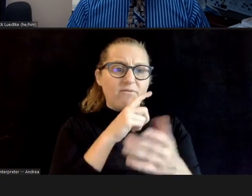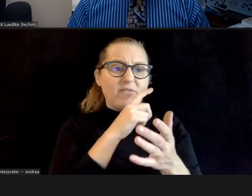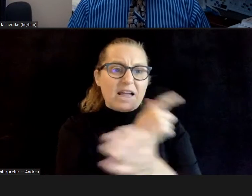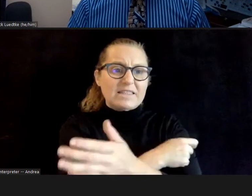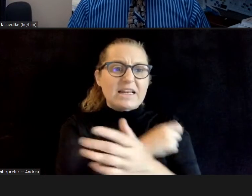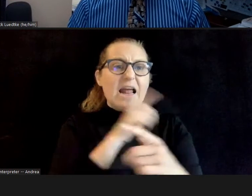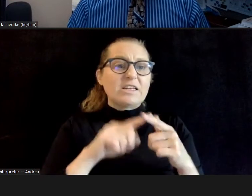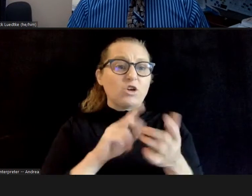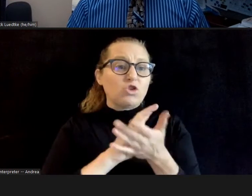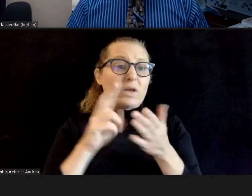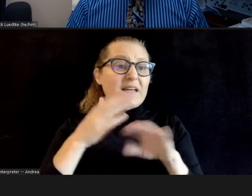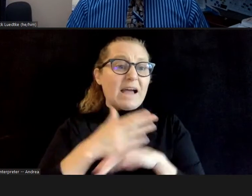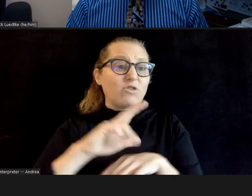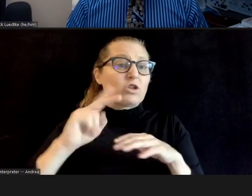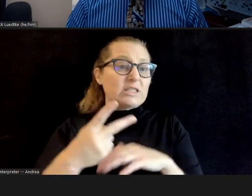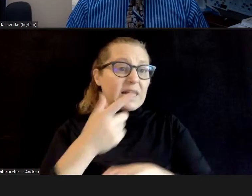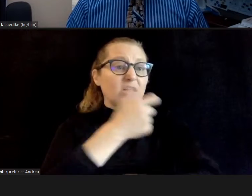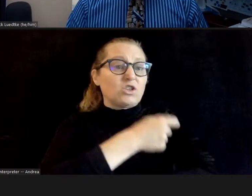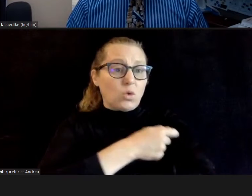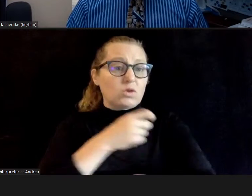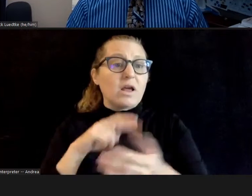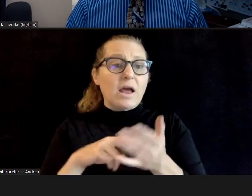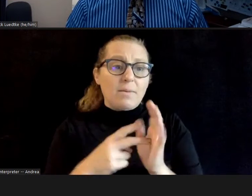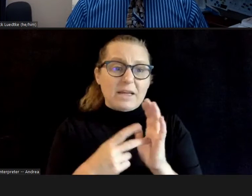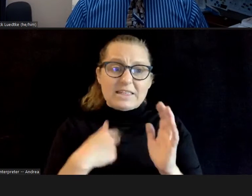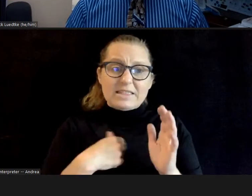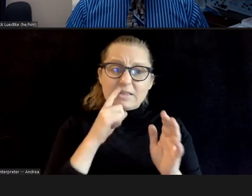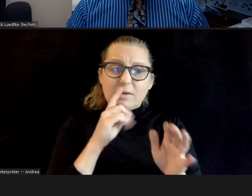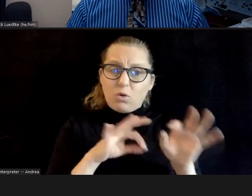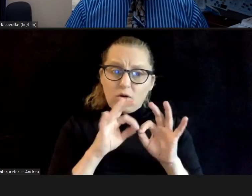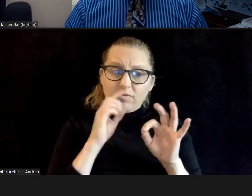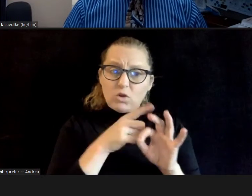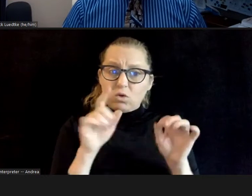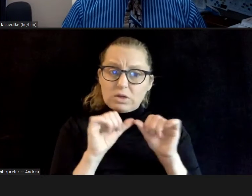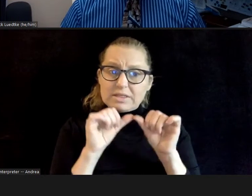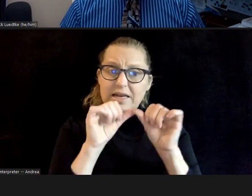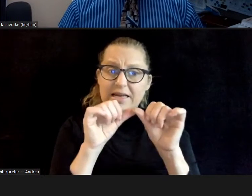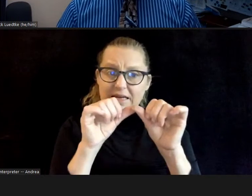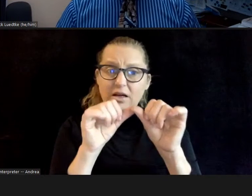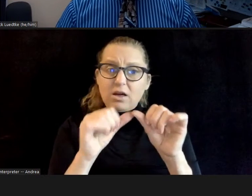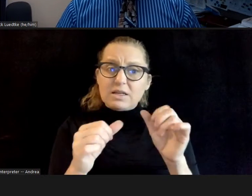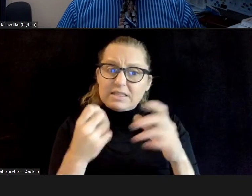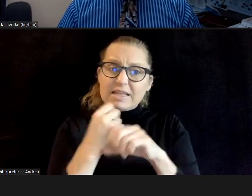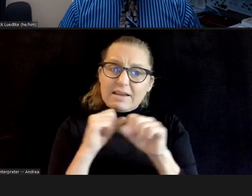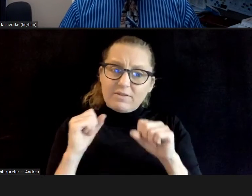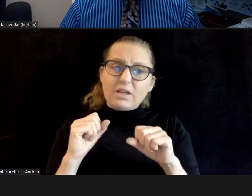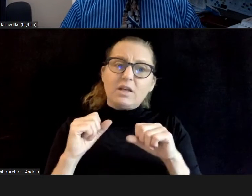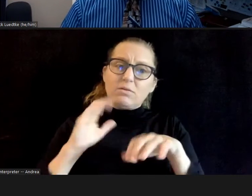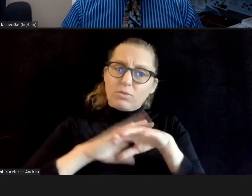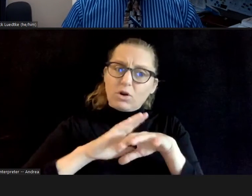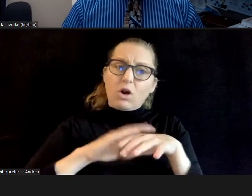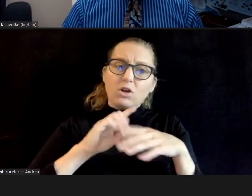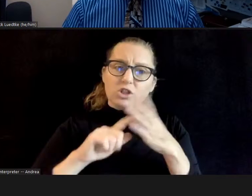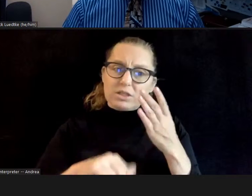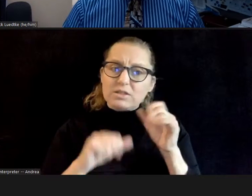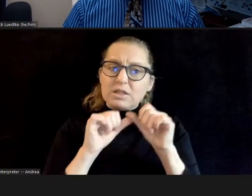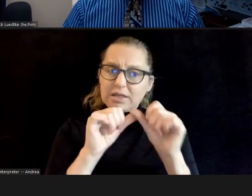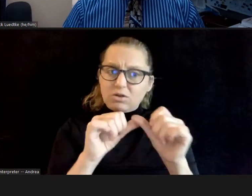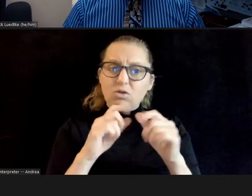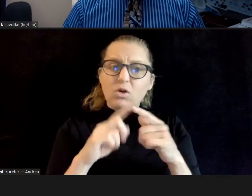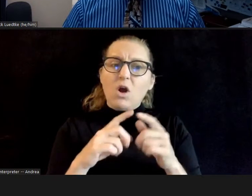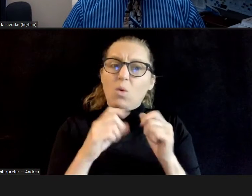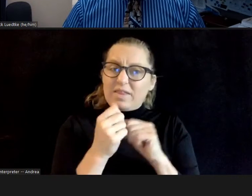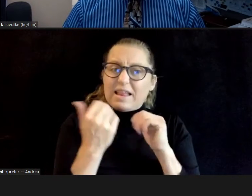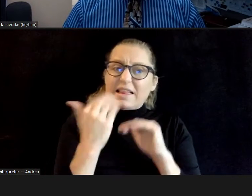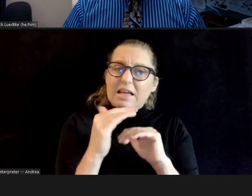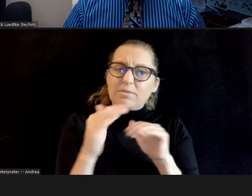second dose. So it is important for people to continue taking additional precautions to protect themselves. With limited supply of vaccines, we are focusing